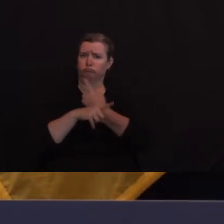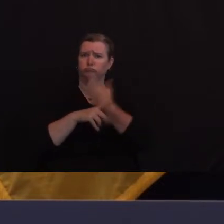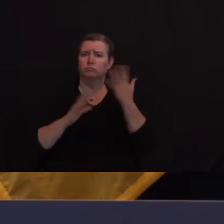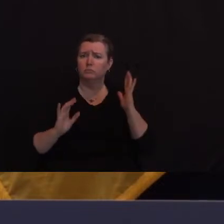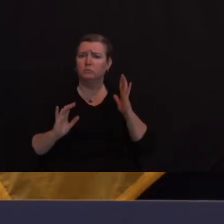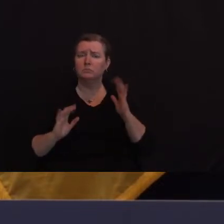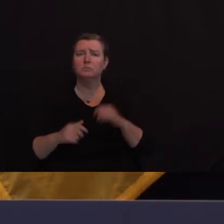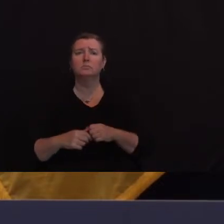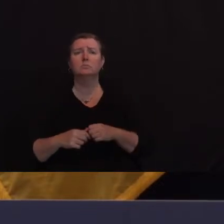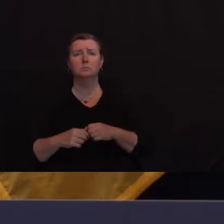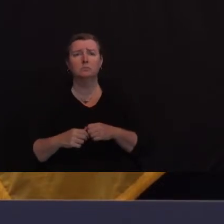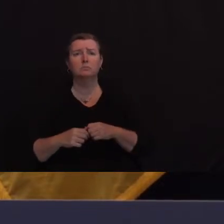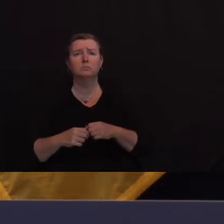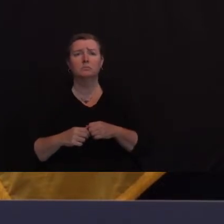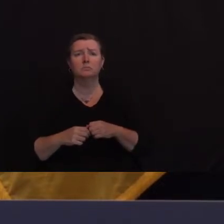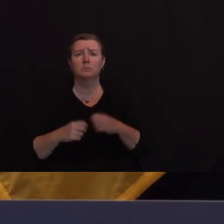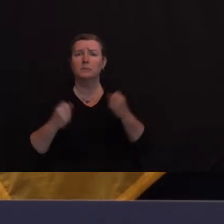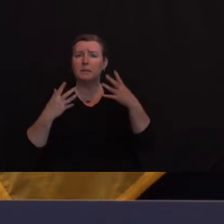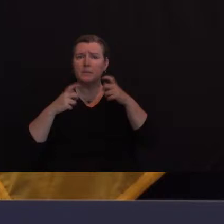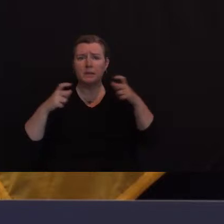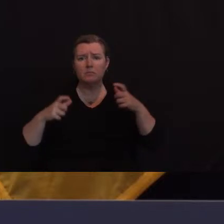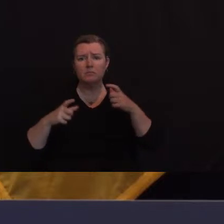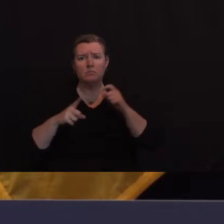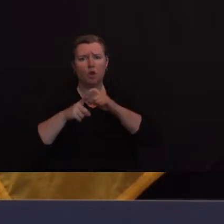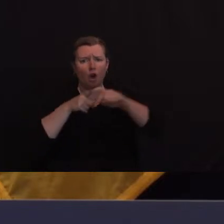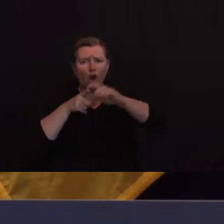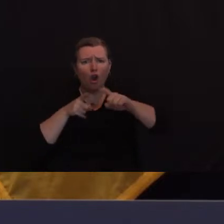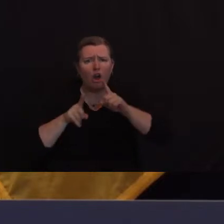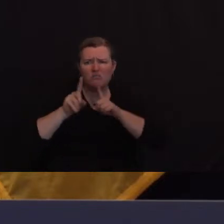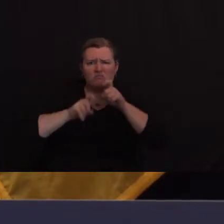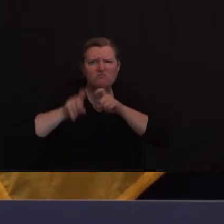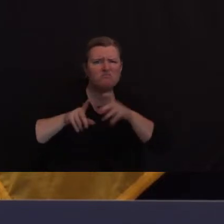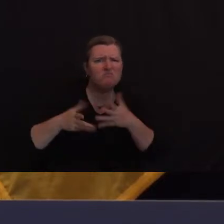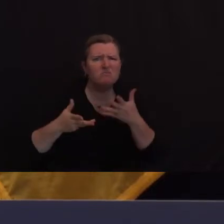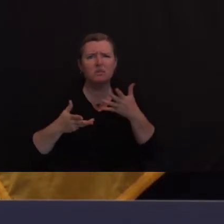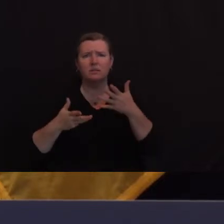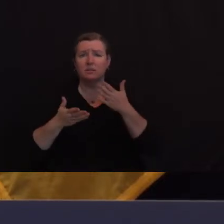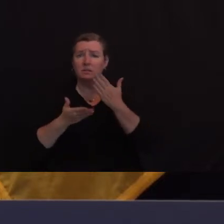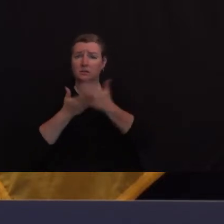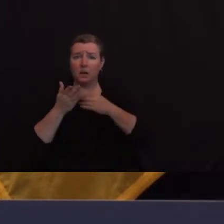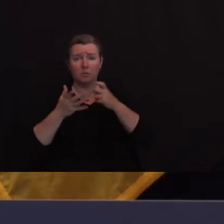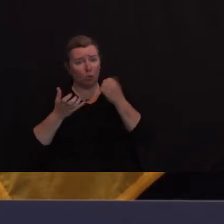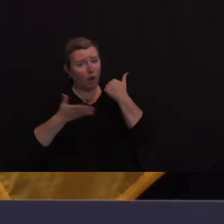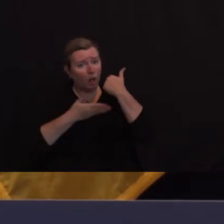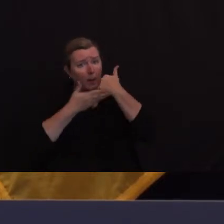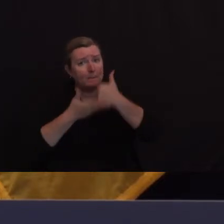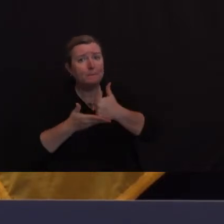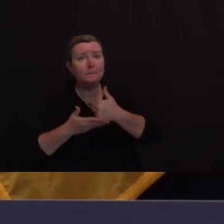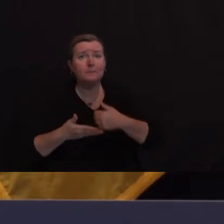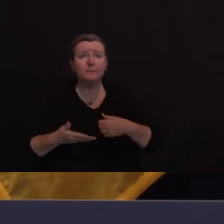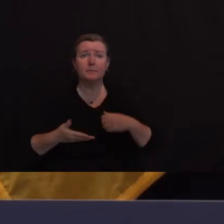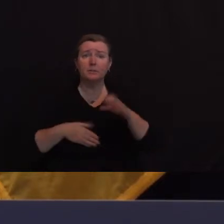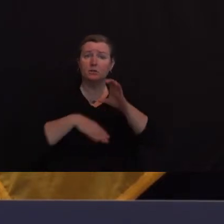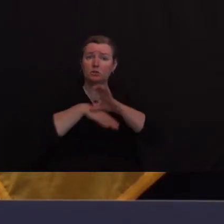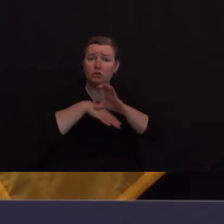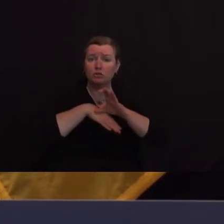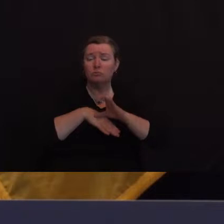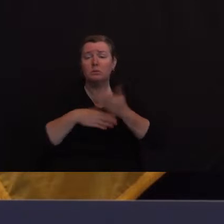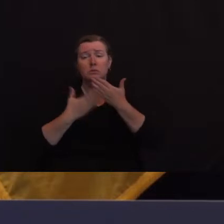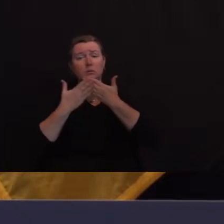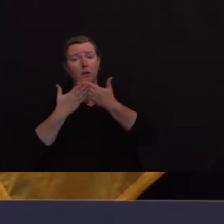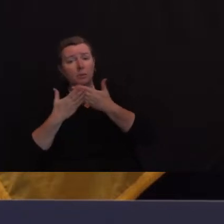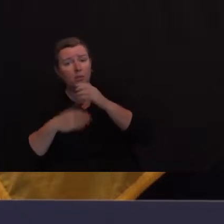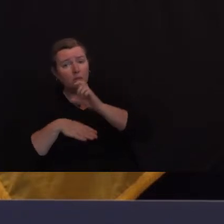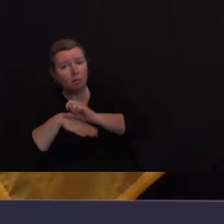up, fielding a lot of calls on folks who want to help out, whether it's faith institutions or nonprofits or communities